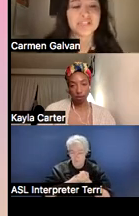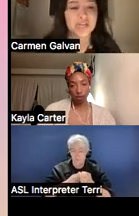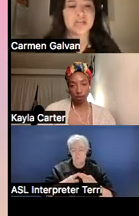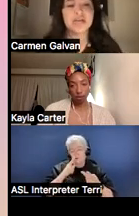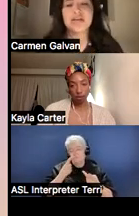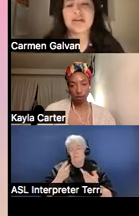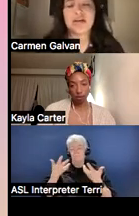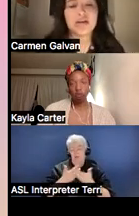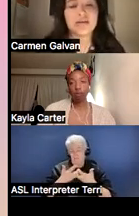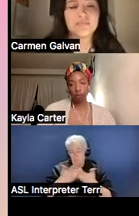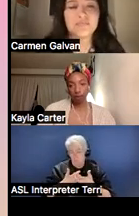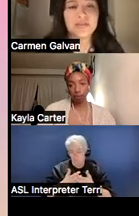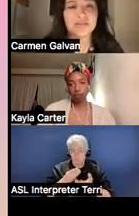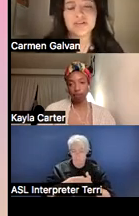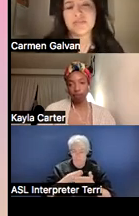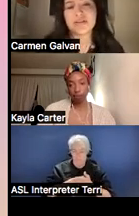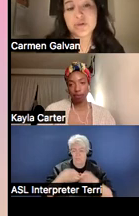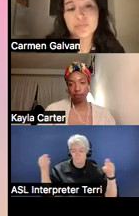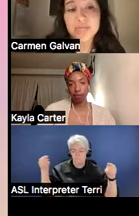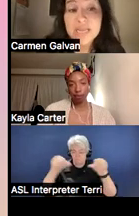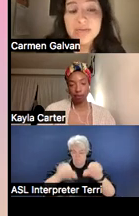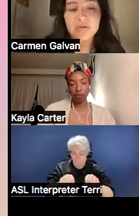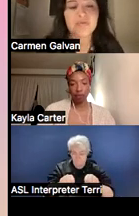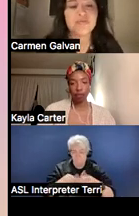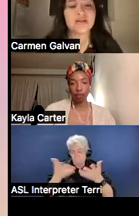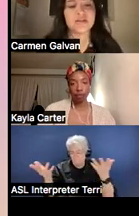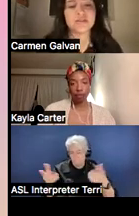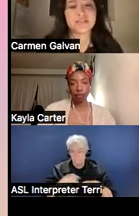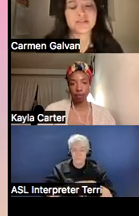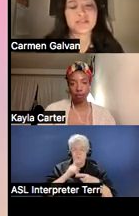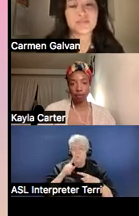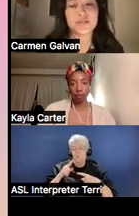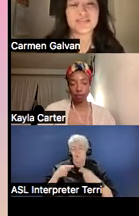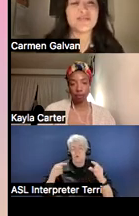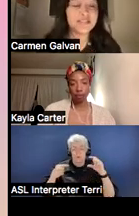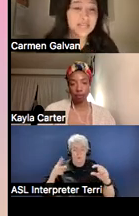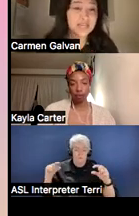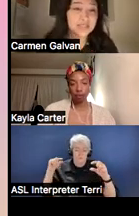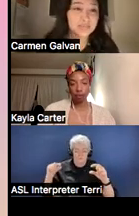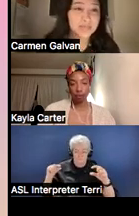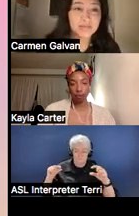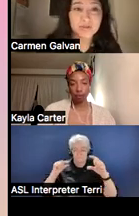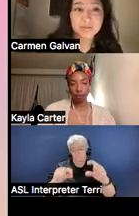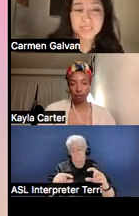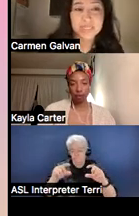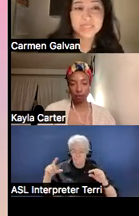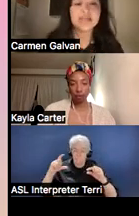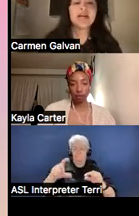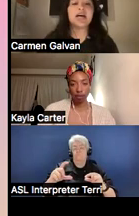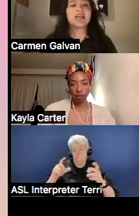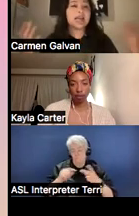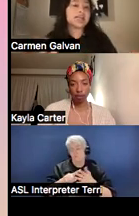like matching a certain amount that you put in, or providing amounts based on surplus and funding is something I've also